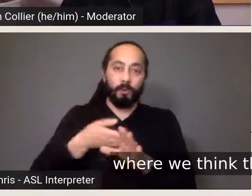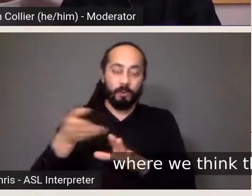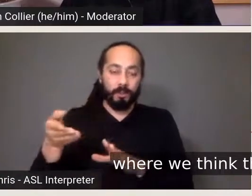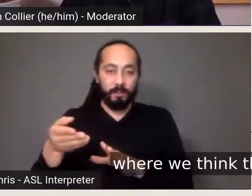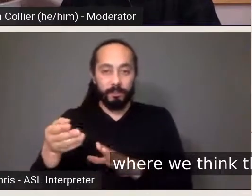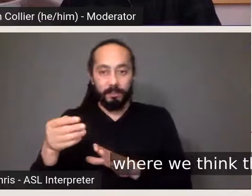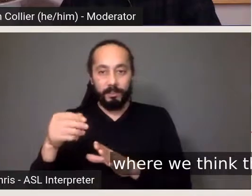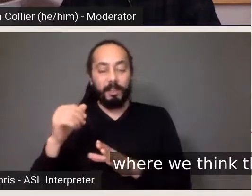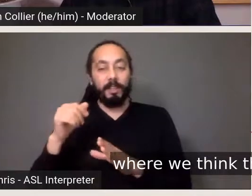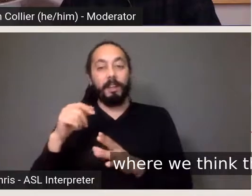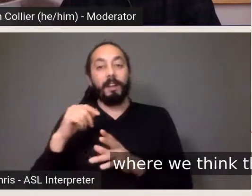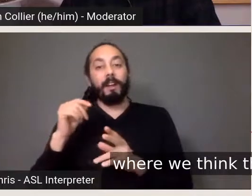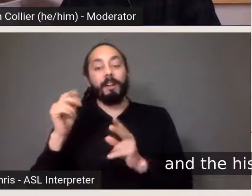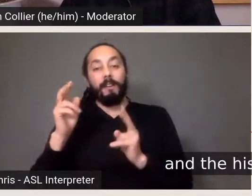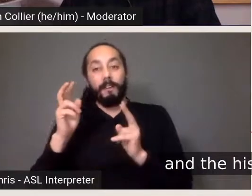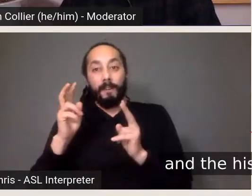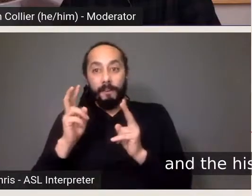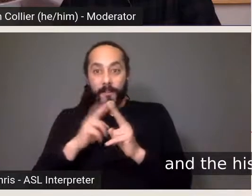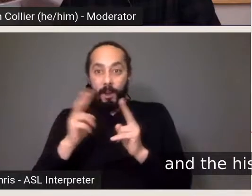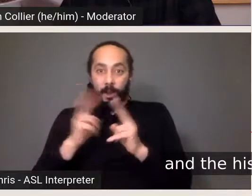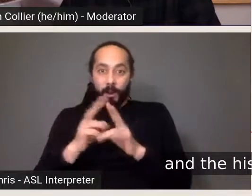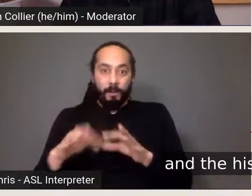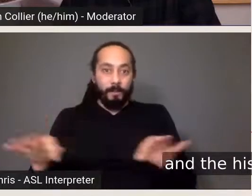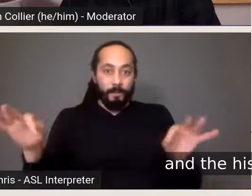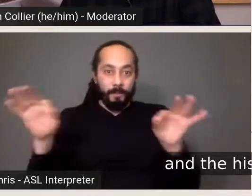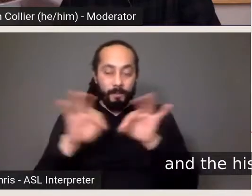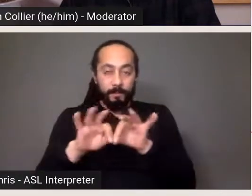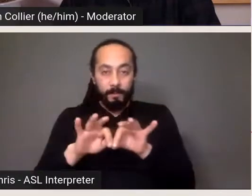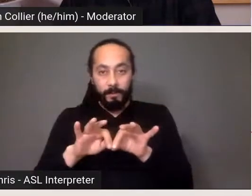when we think about the history of Japan and the history of film.